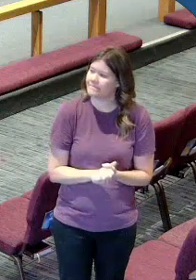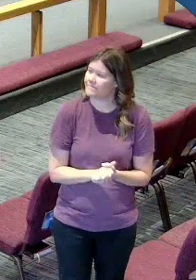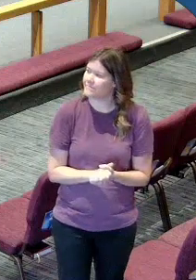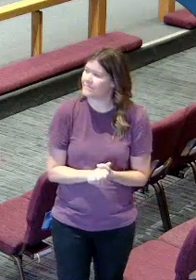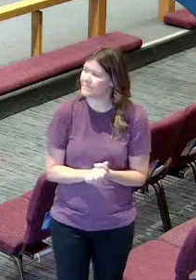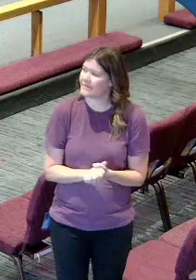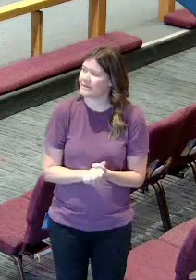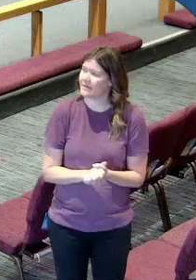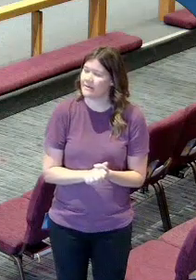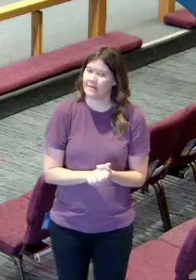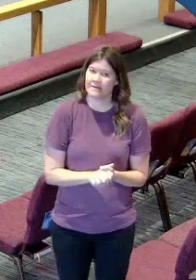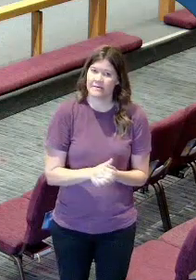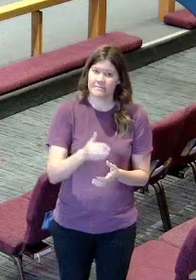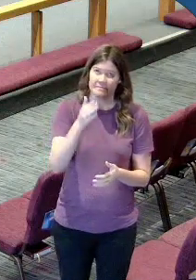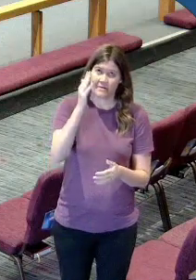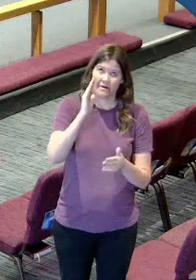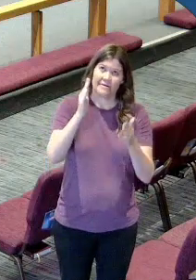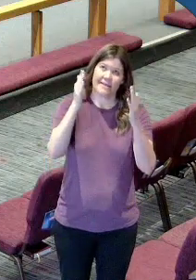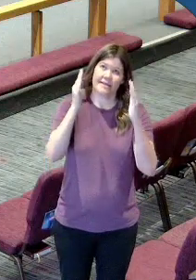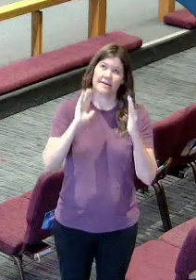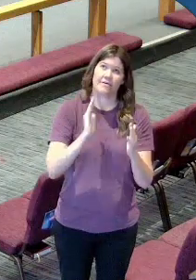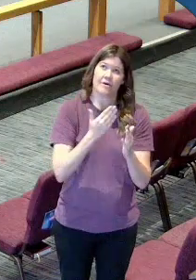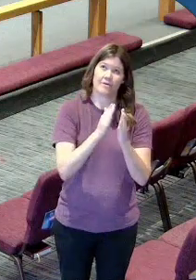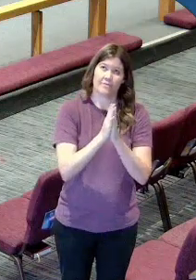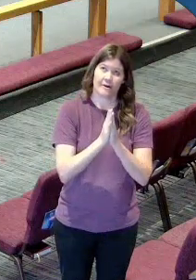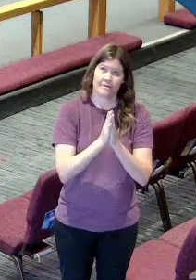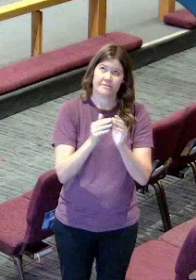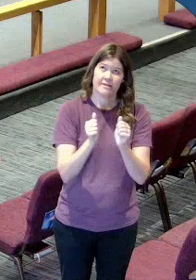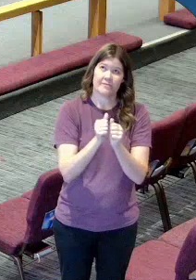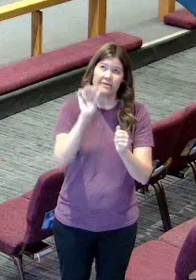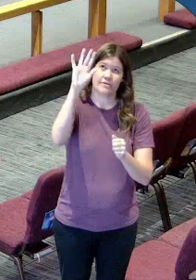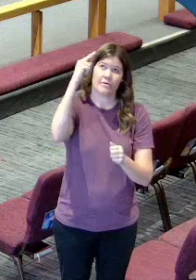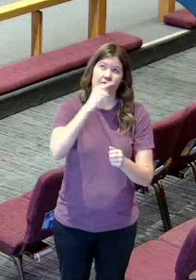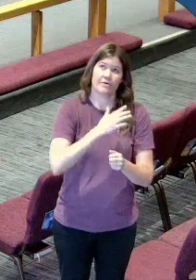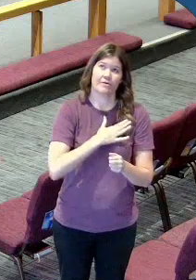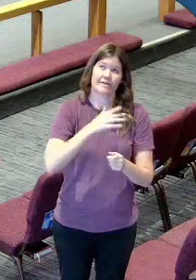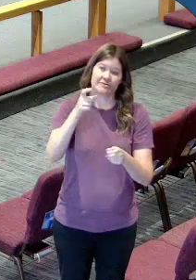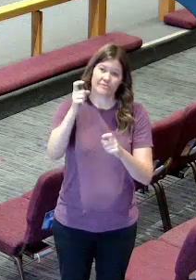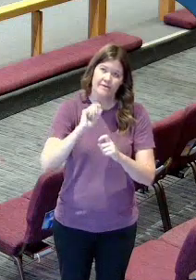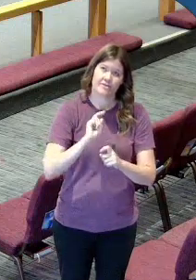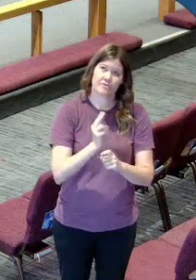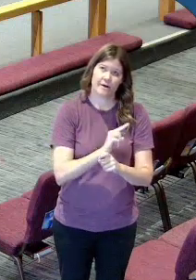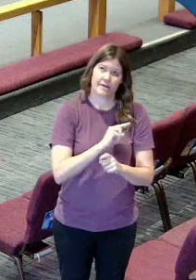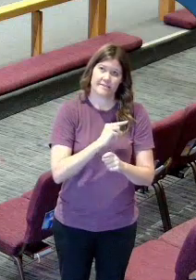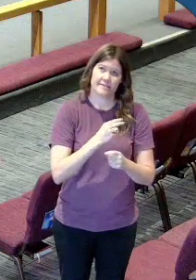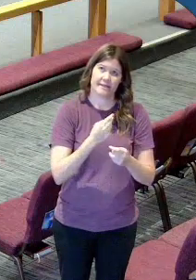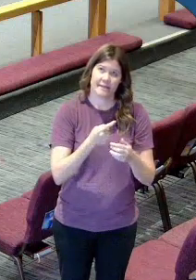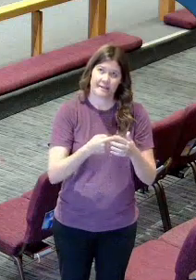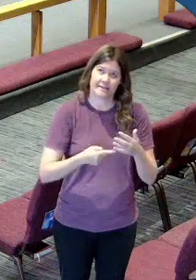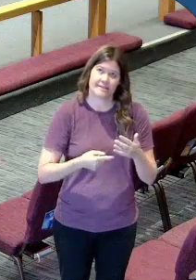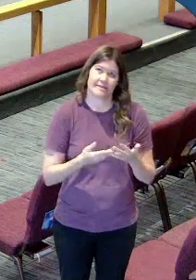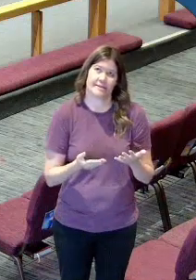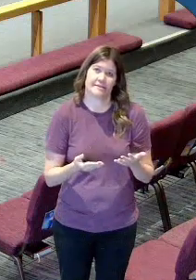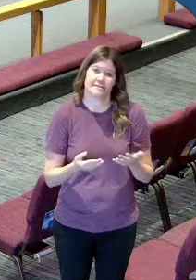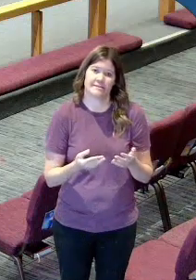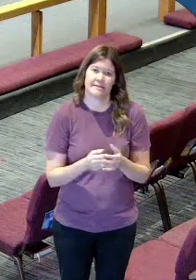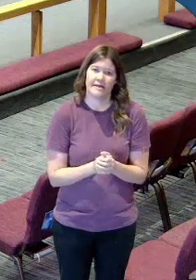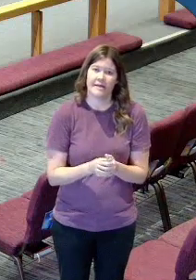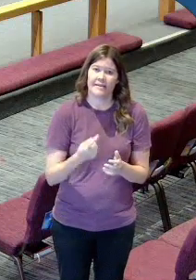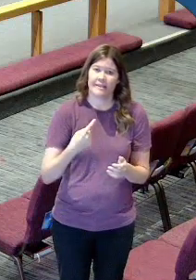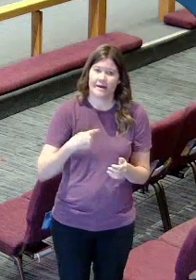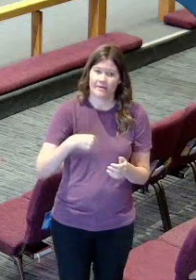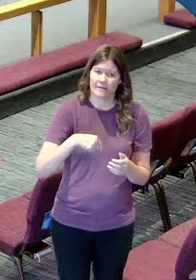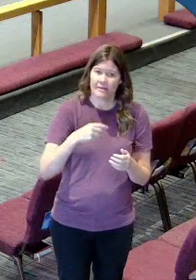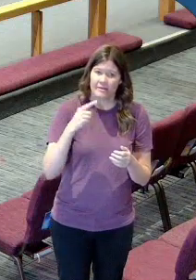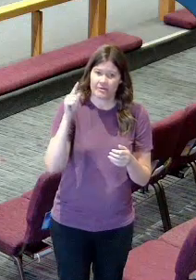prayers of your faithful people. By your grace, grant us these things you see that we need for the sake of